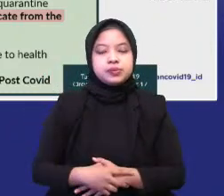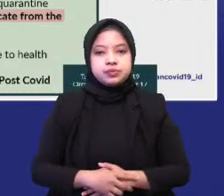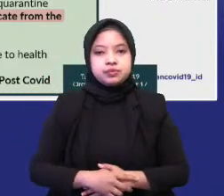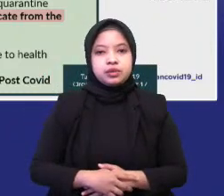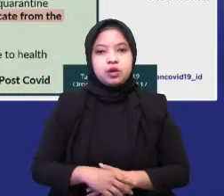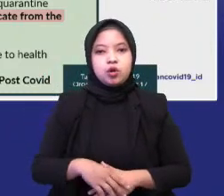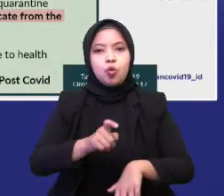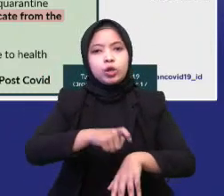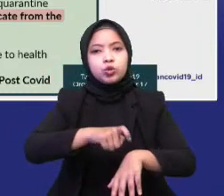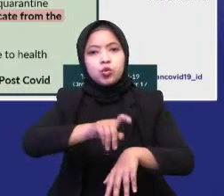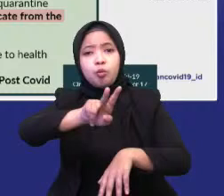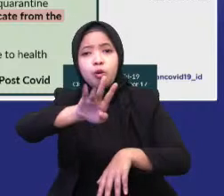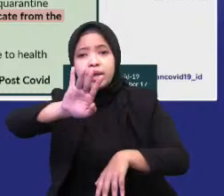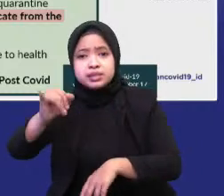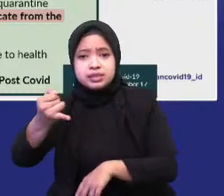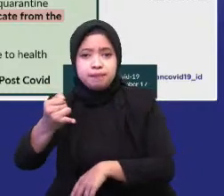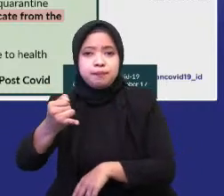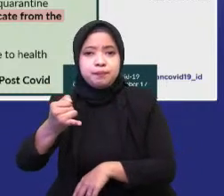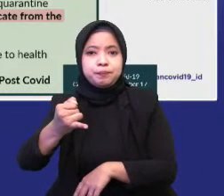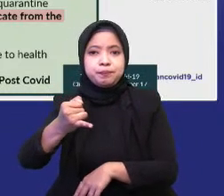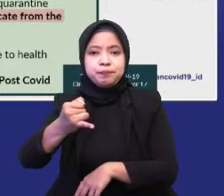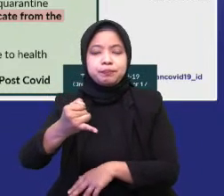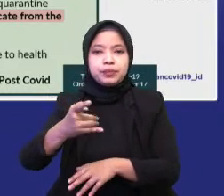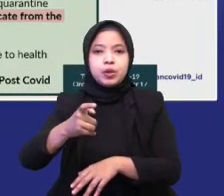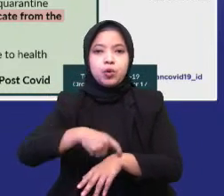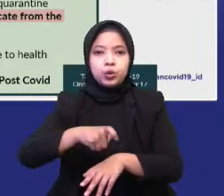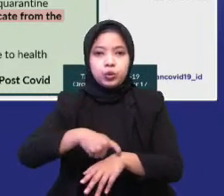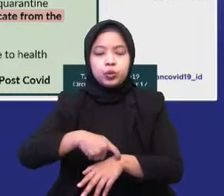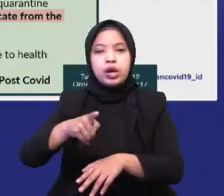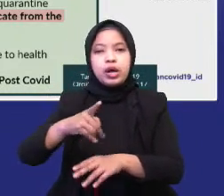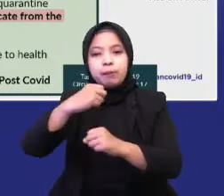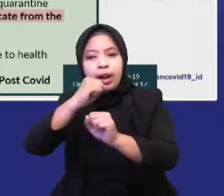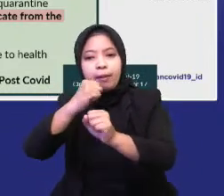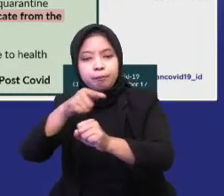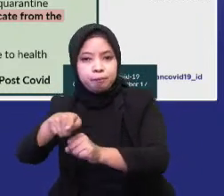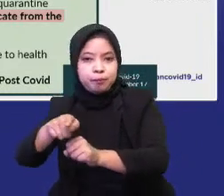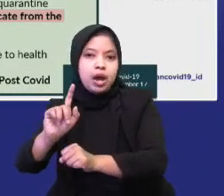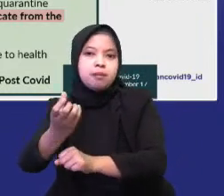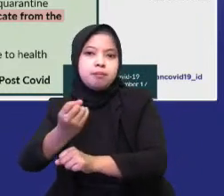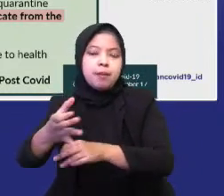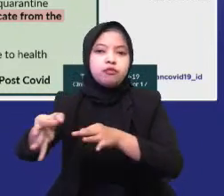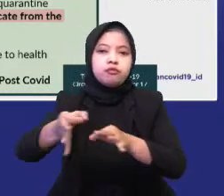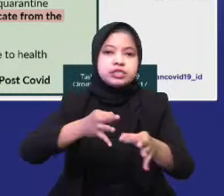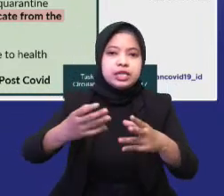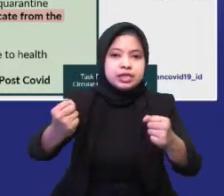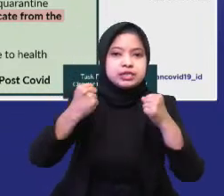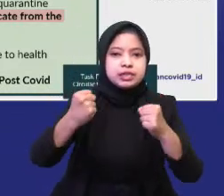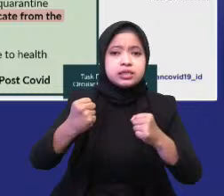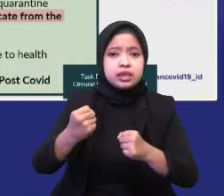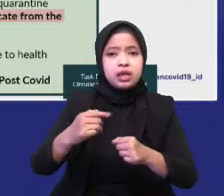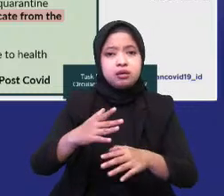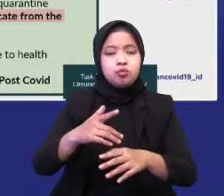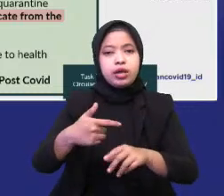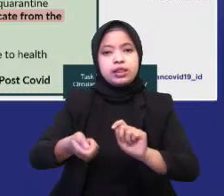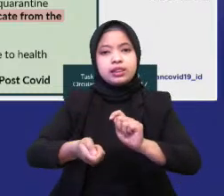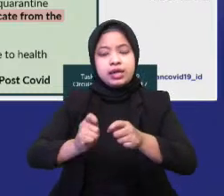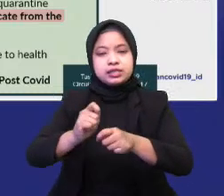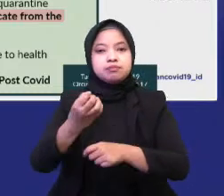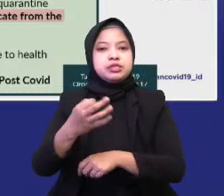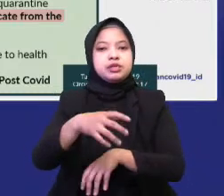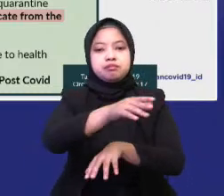24 hours before departure and official letter from hospital addressing inability to